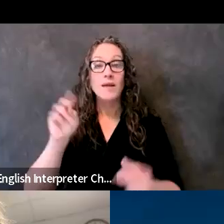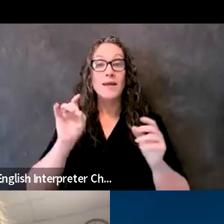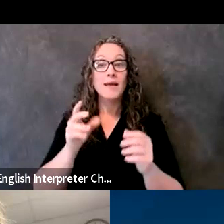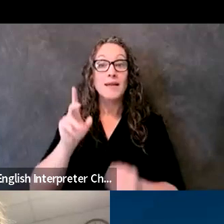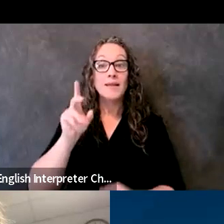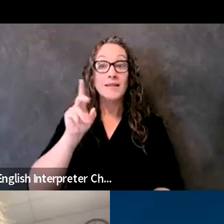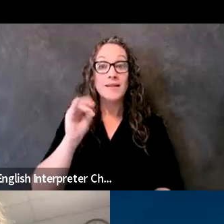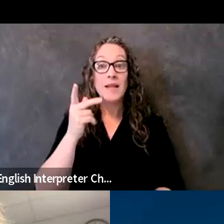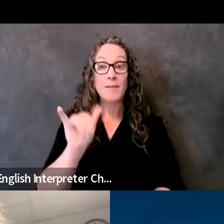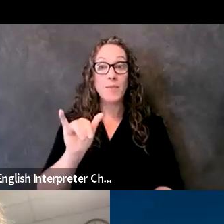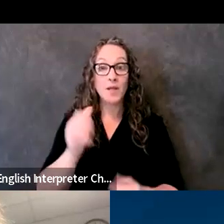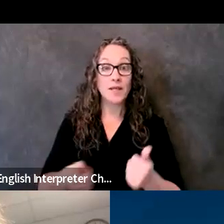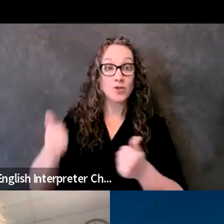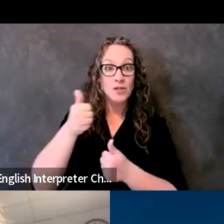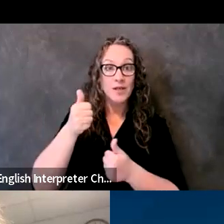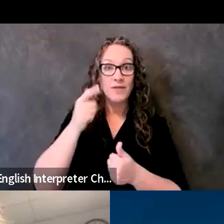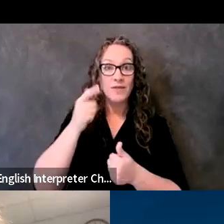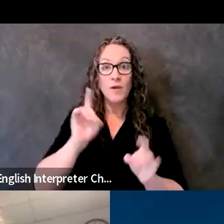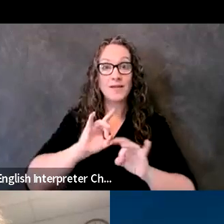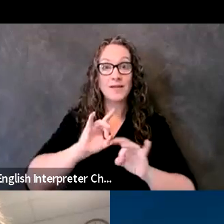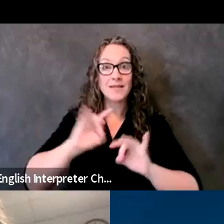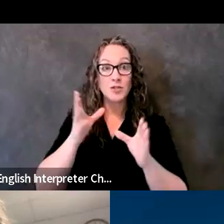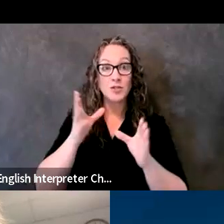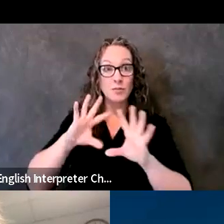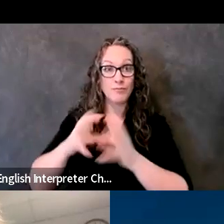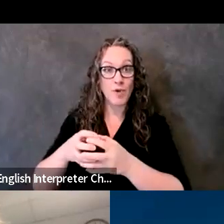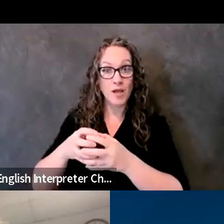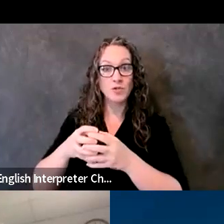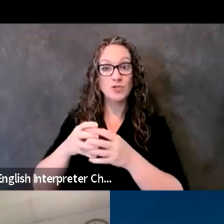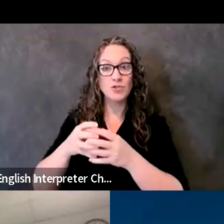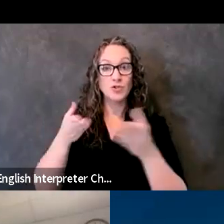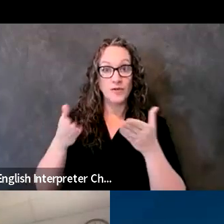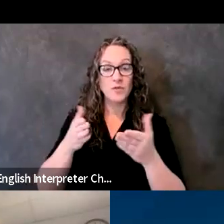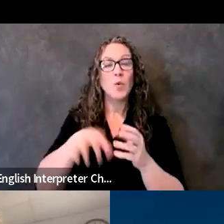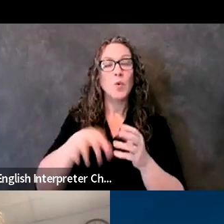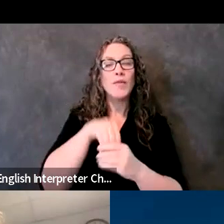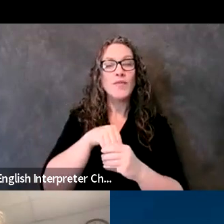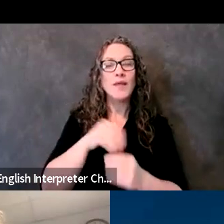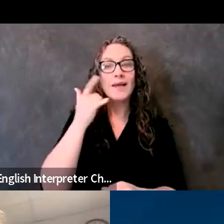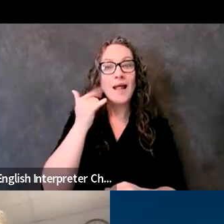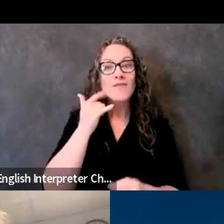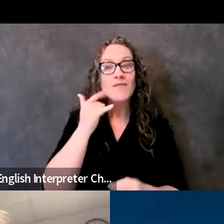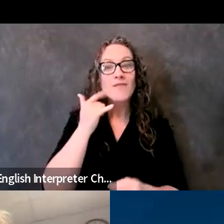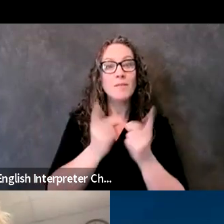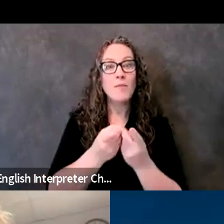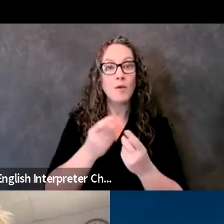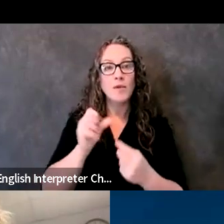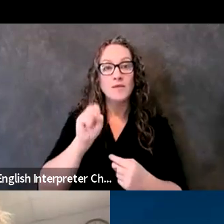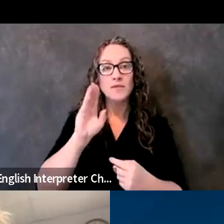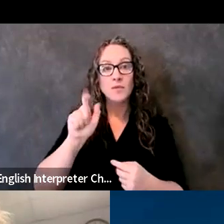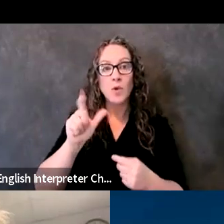Department of Social Services, and she is within the California Department of Social